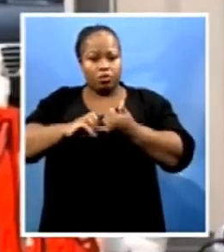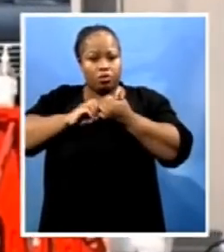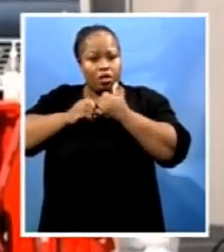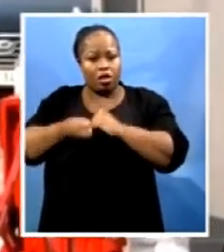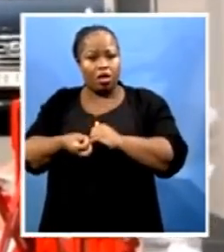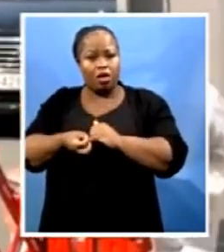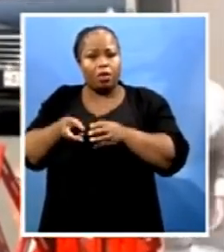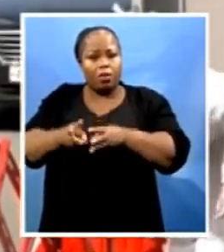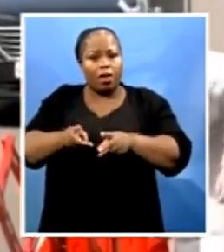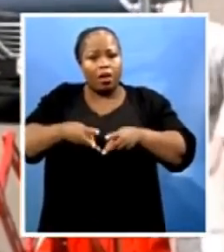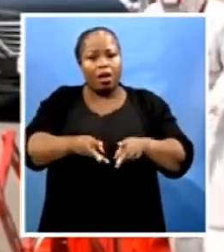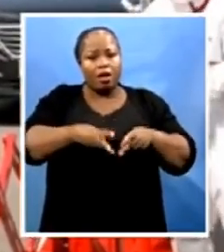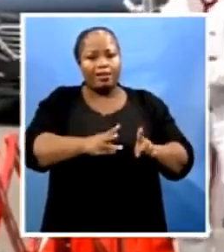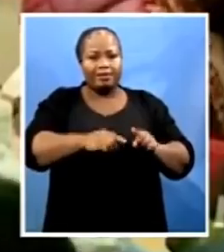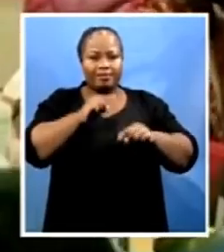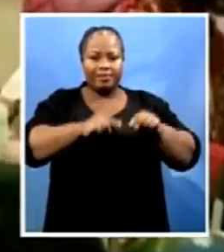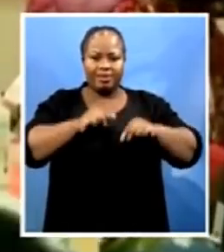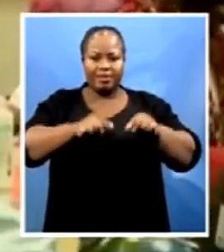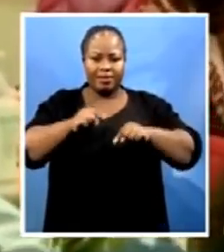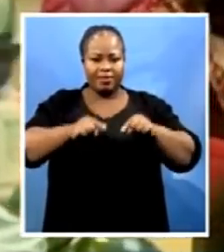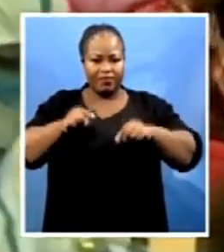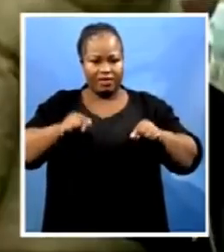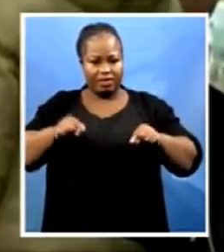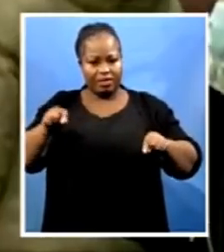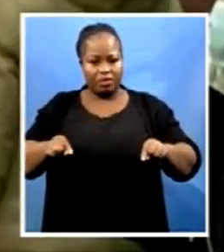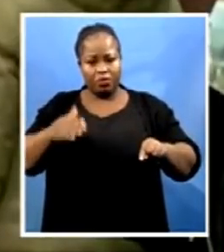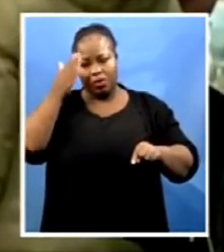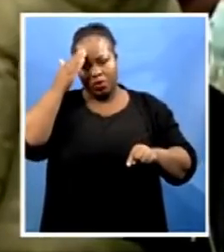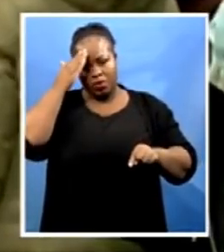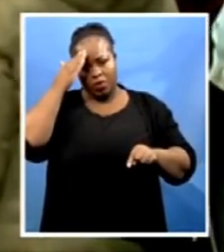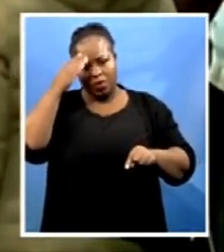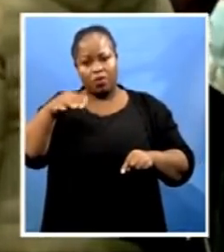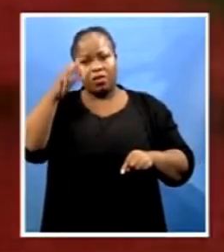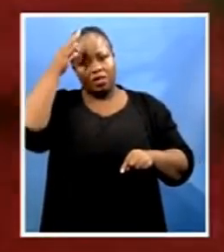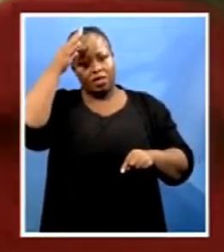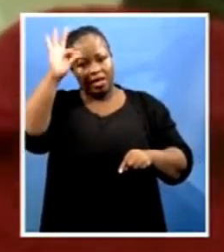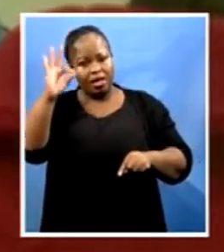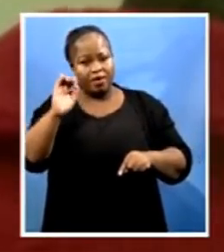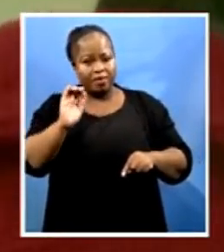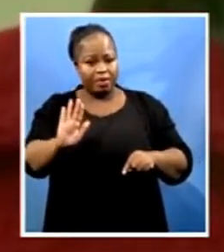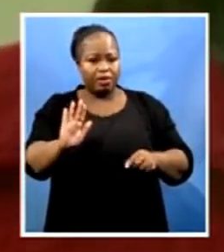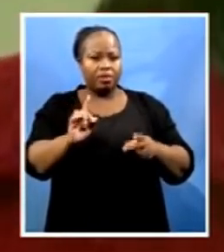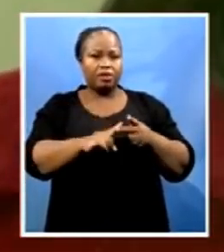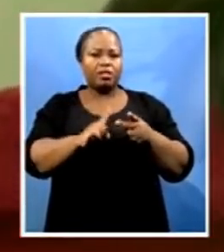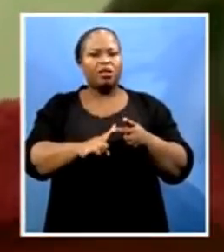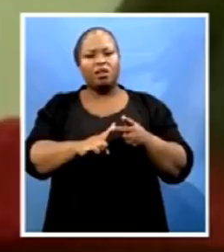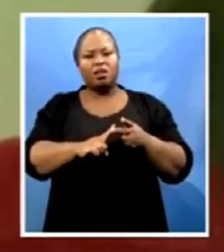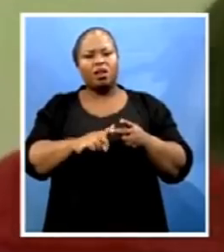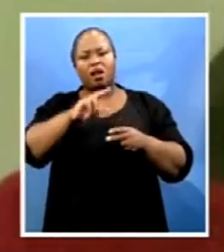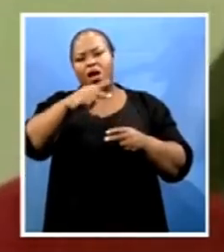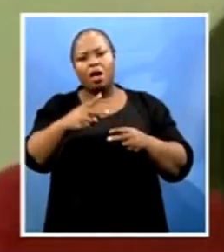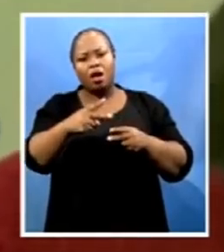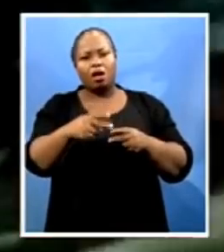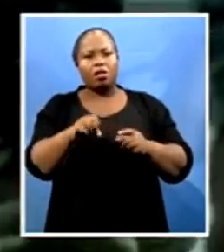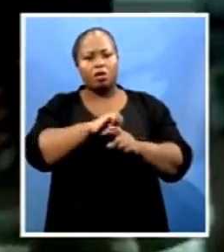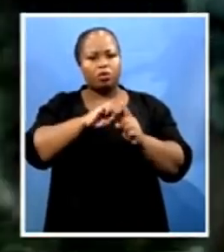augment those provided by the state and other organs of society in a very, very short space of